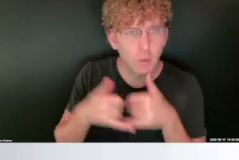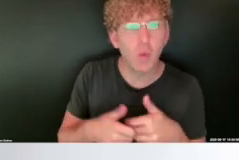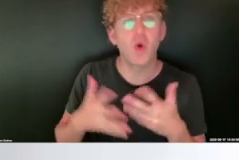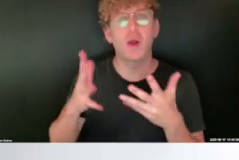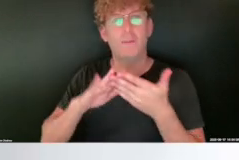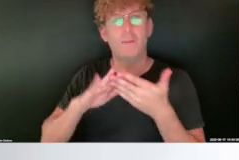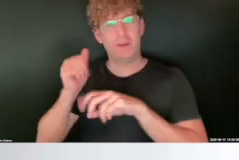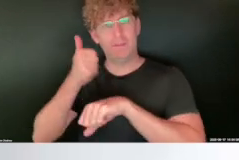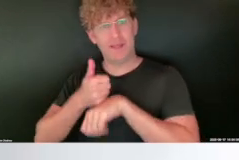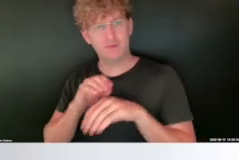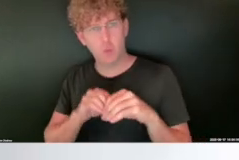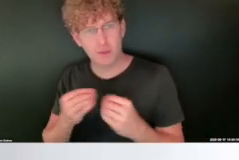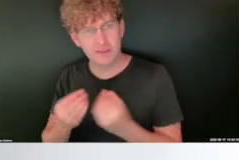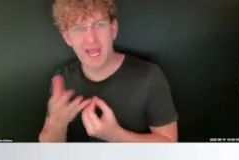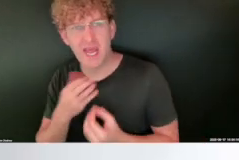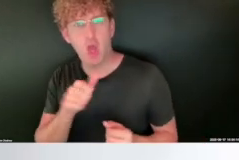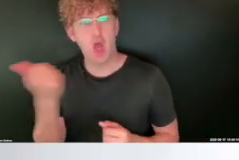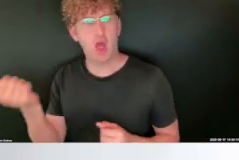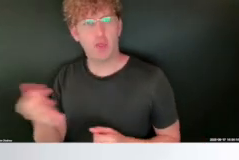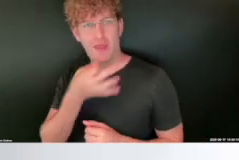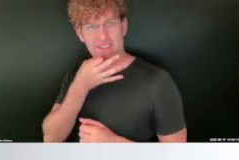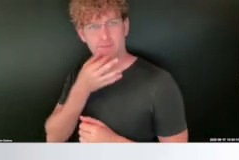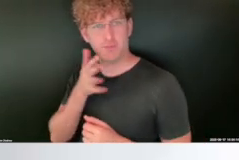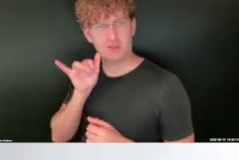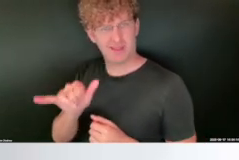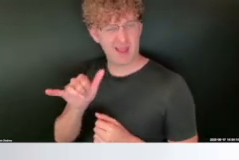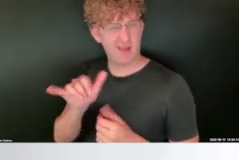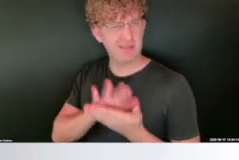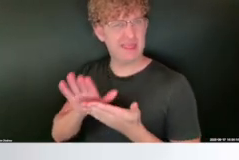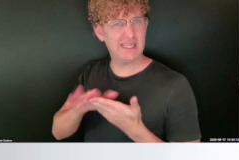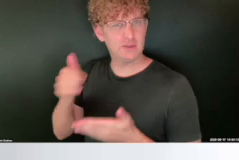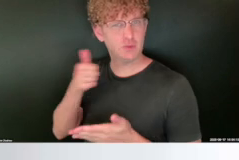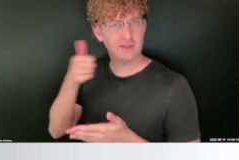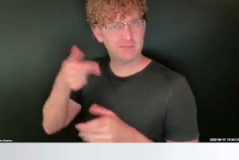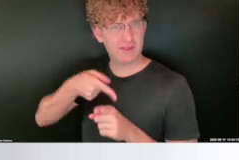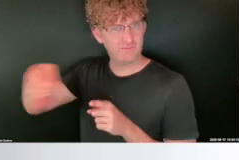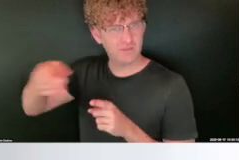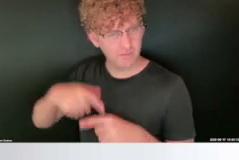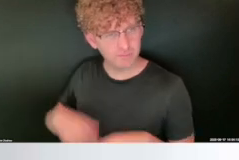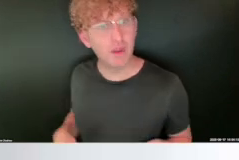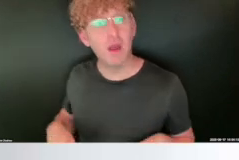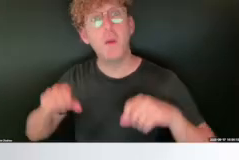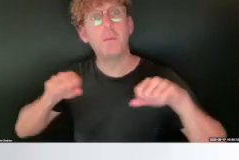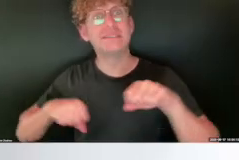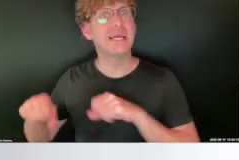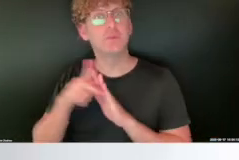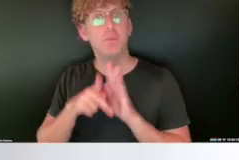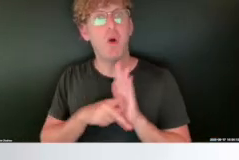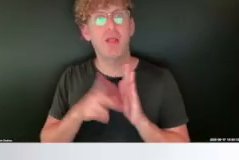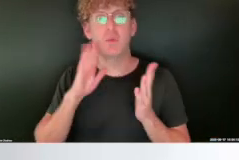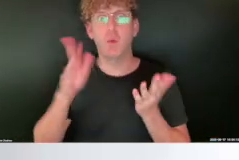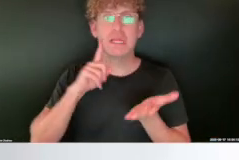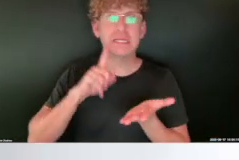changes staff will be exploring this year are modifying the current award amount and grant length for mobility projects, modifying the